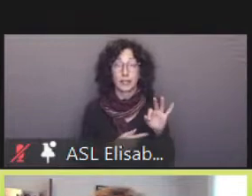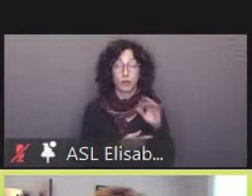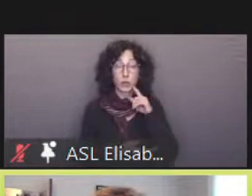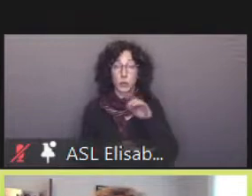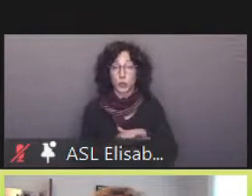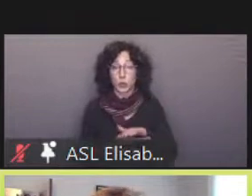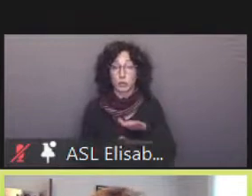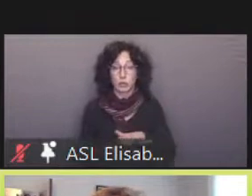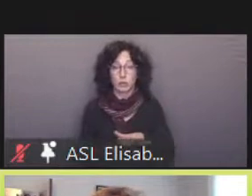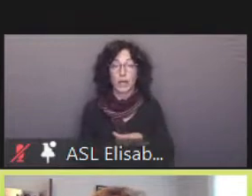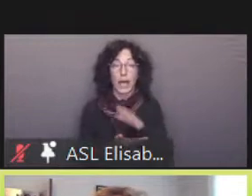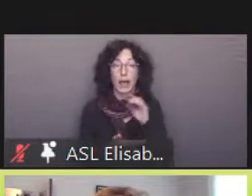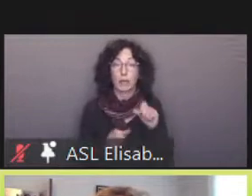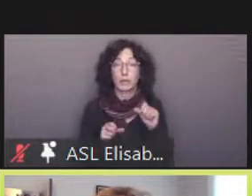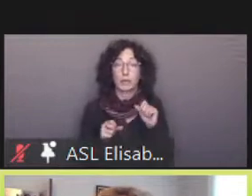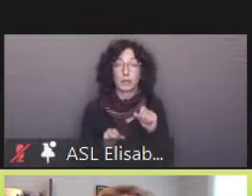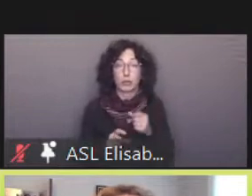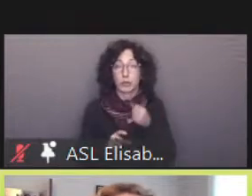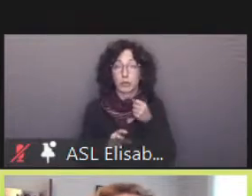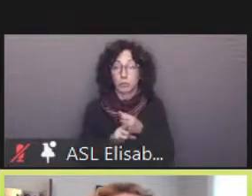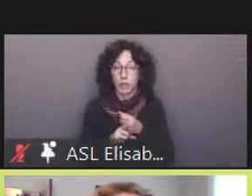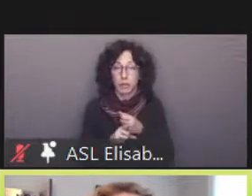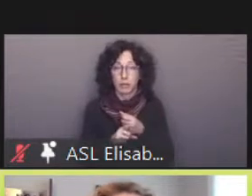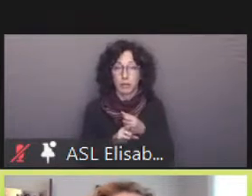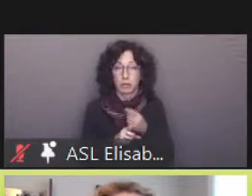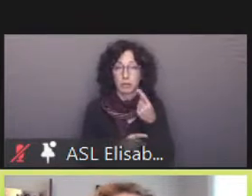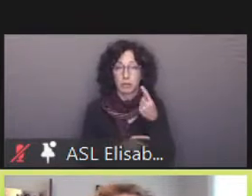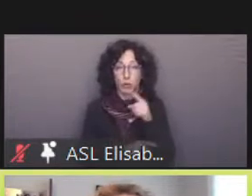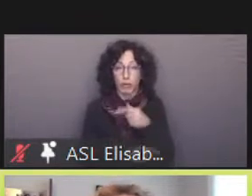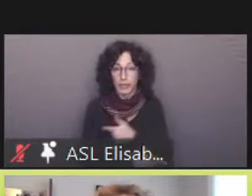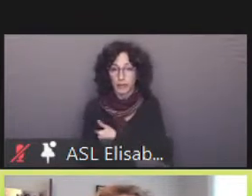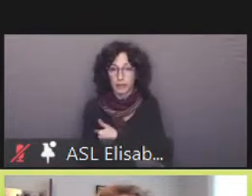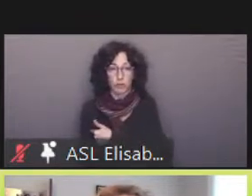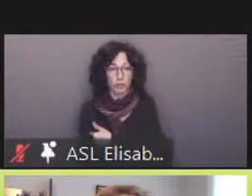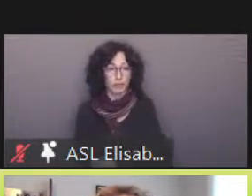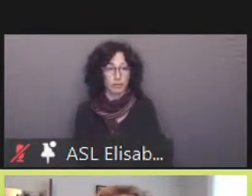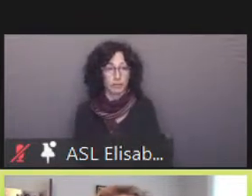potential impact of vaccination. Next slide, please.